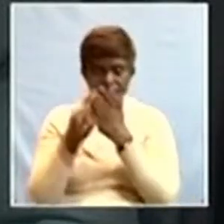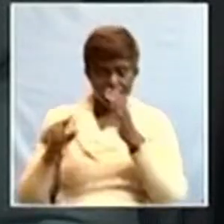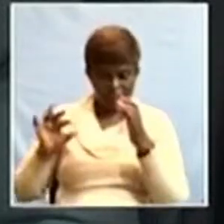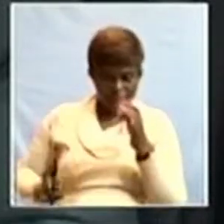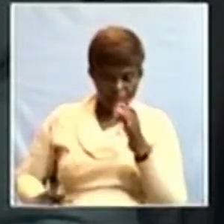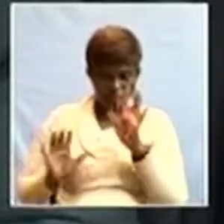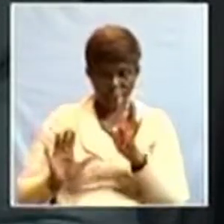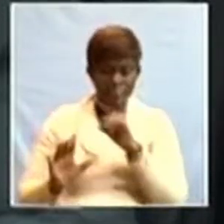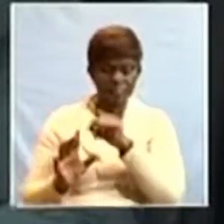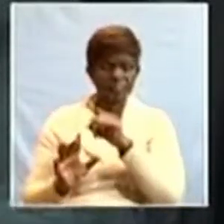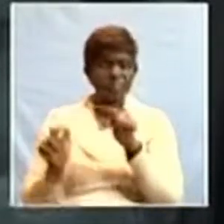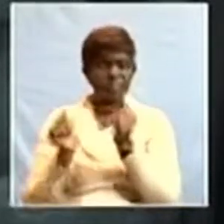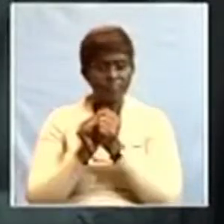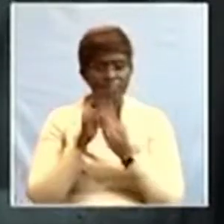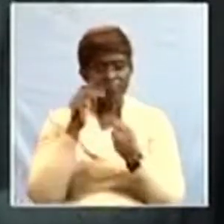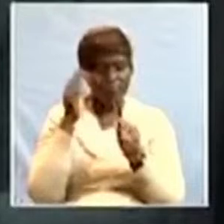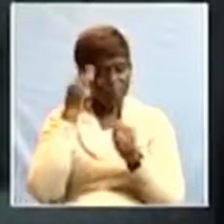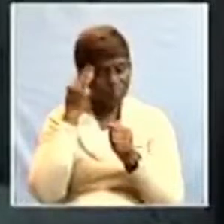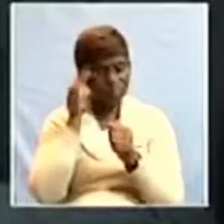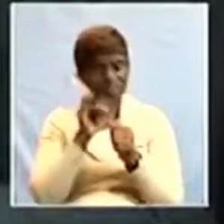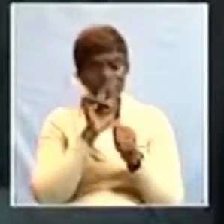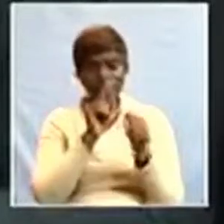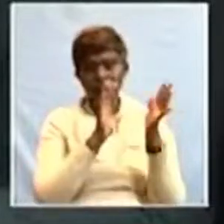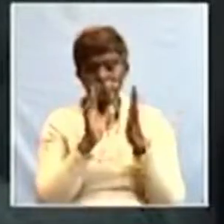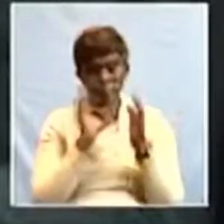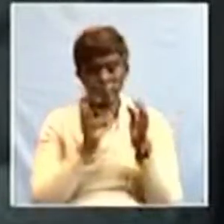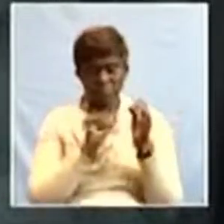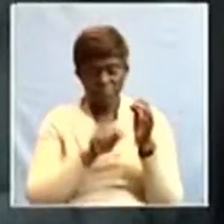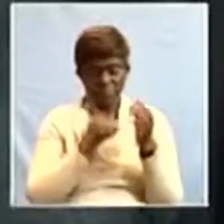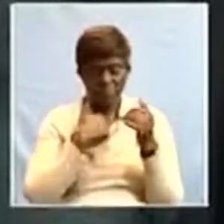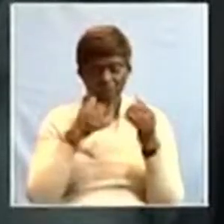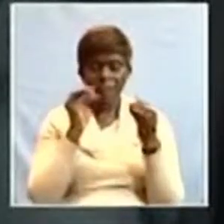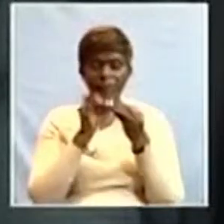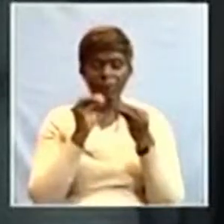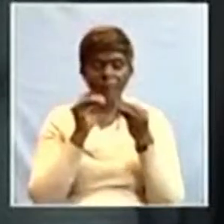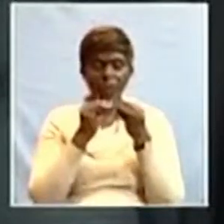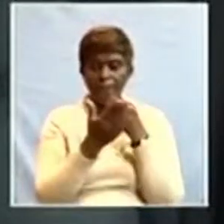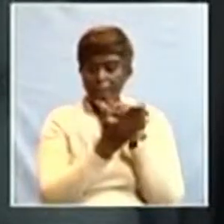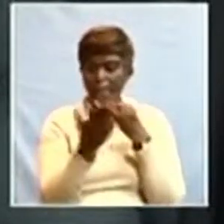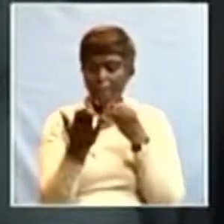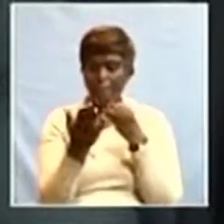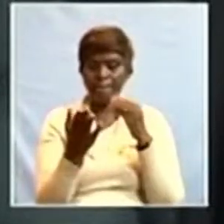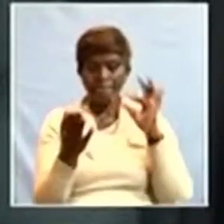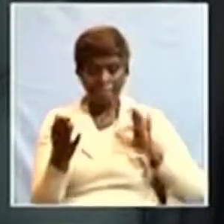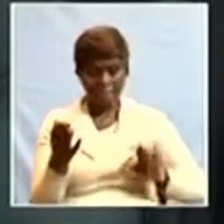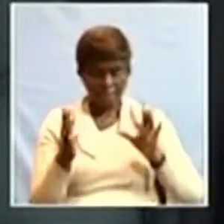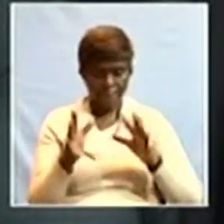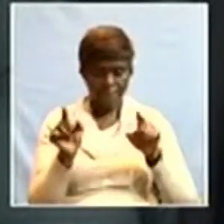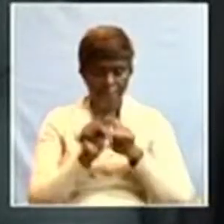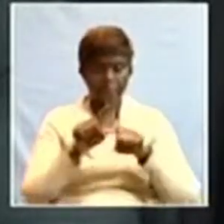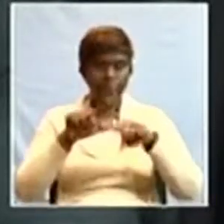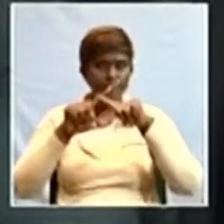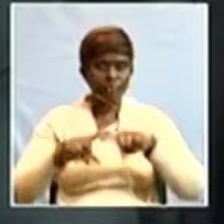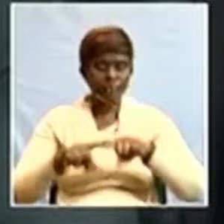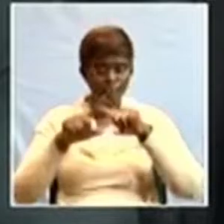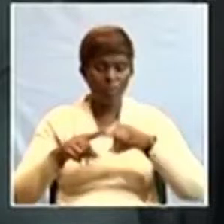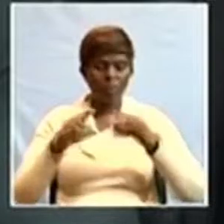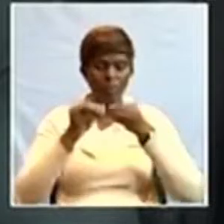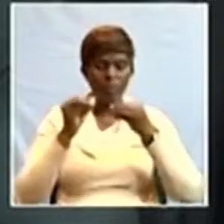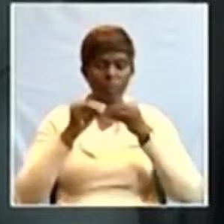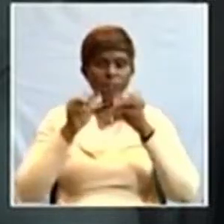beneficiaries, considering that most of these beneficiaries rely on a